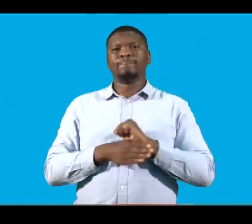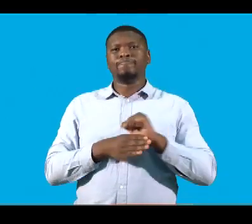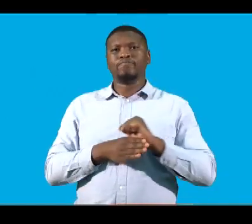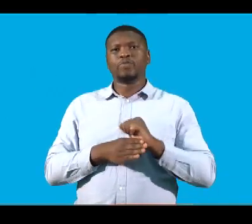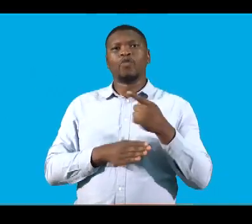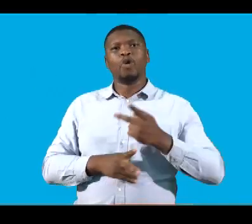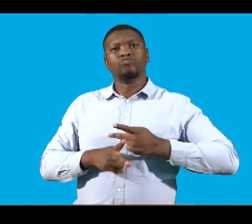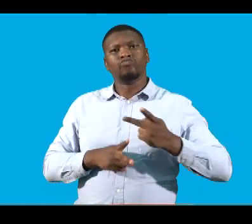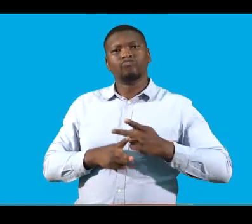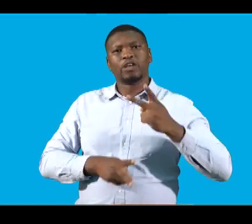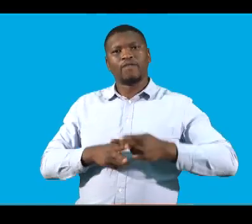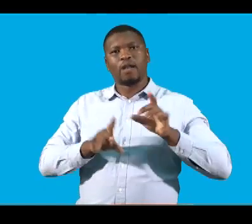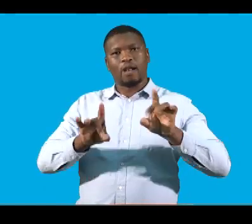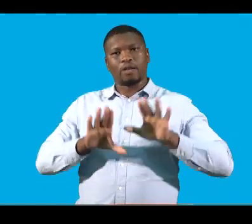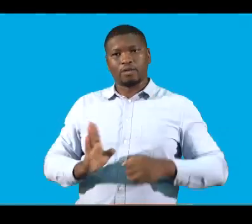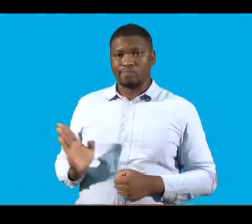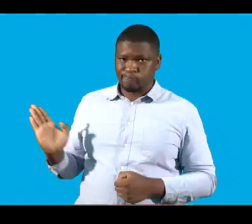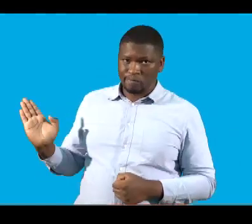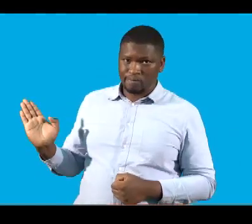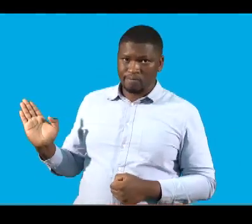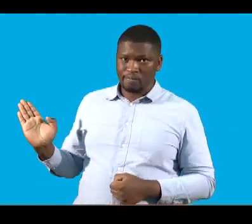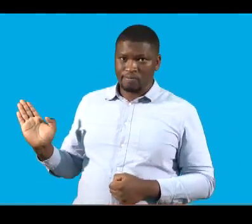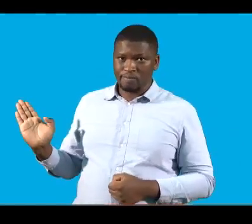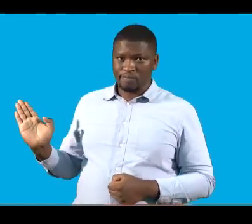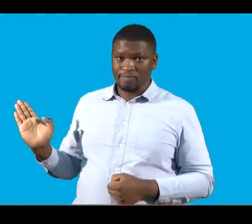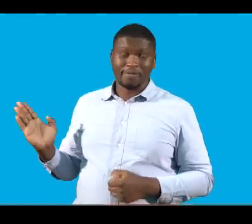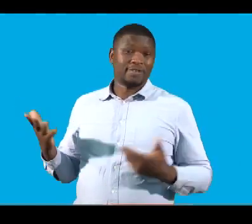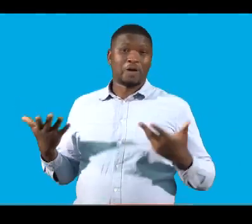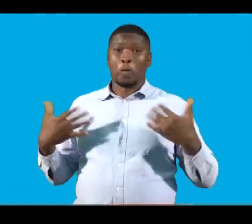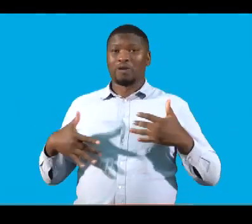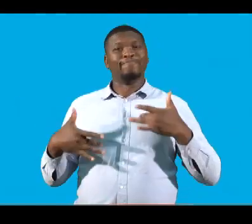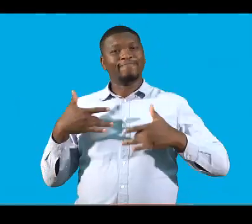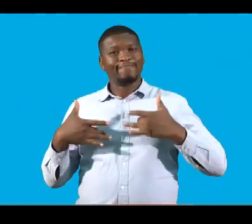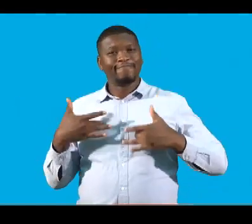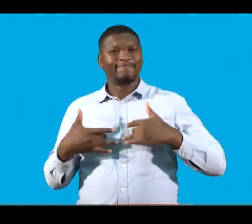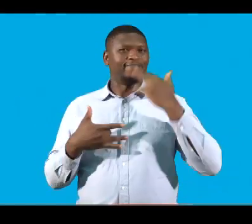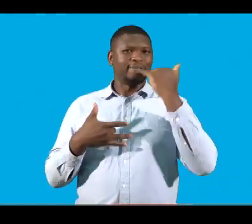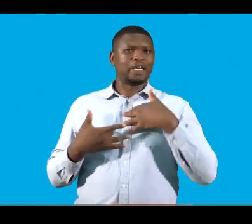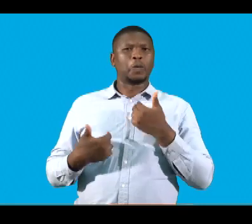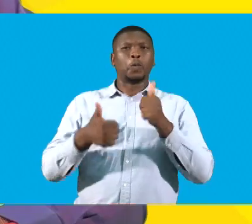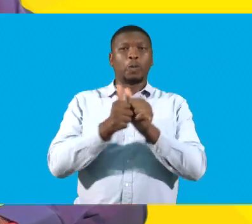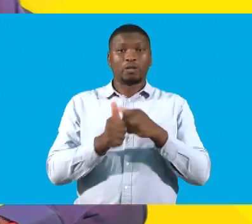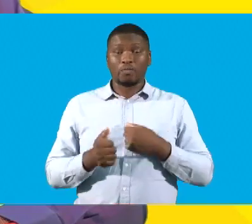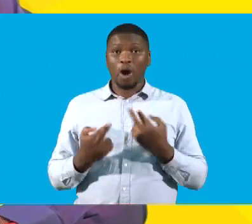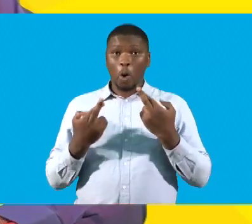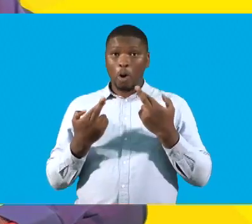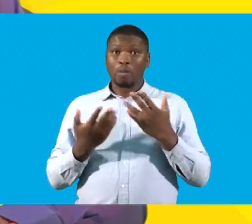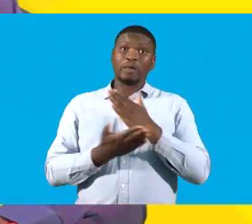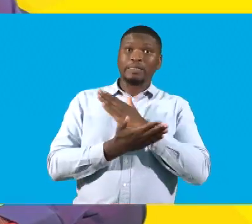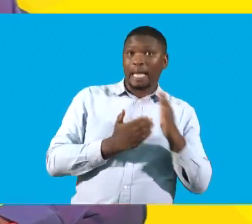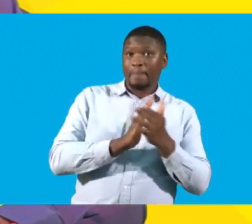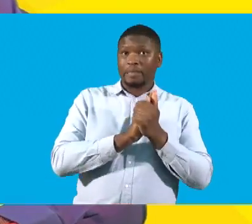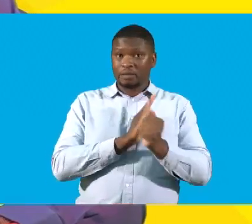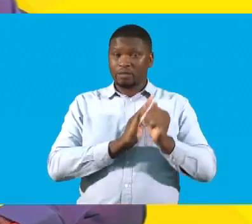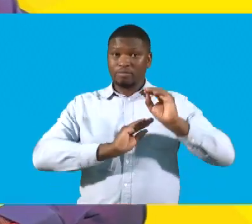as practice in preparation for writing your final examination. It was wonderful to be with you today, and